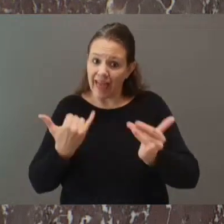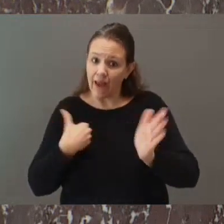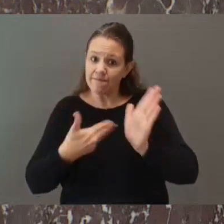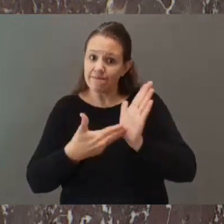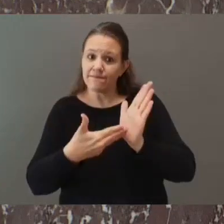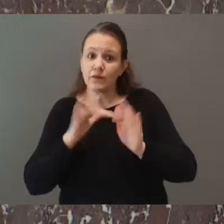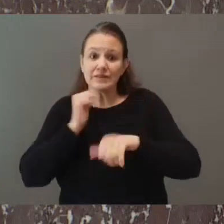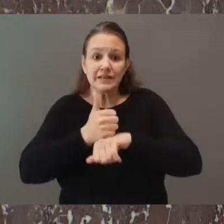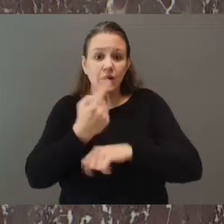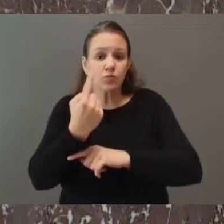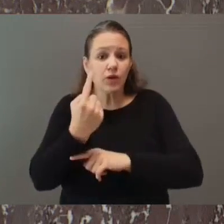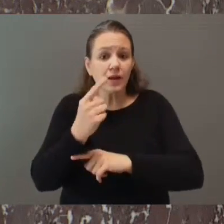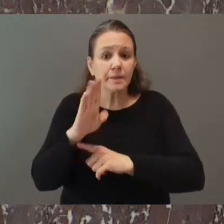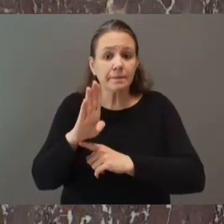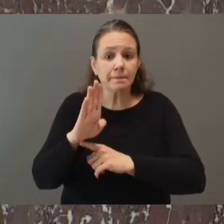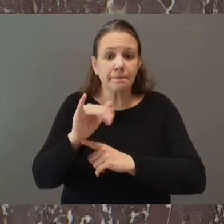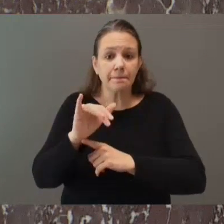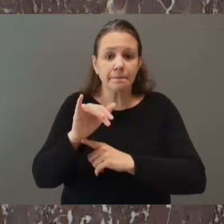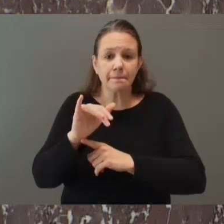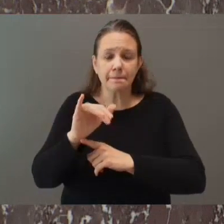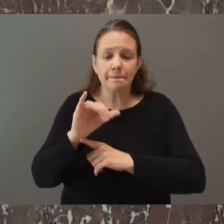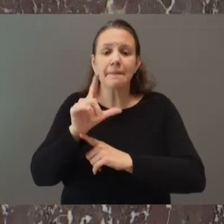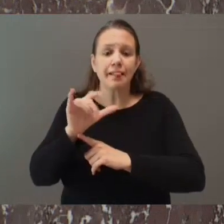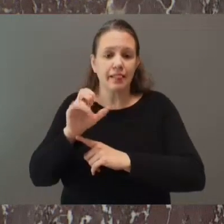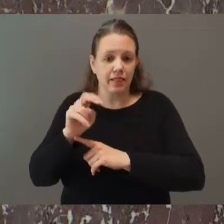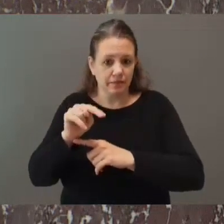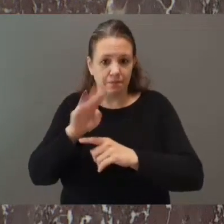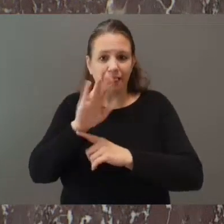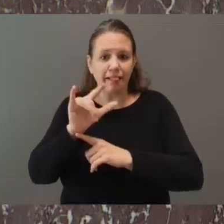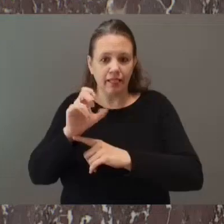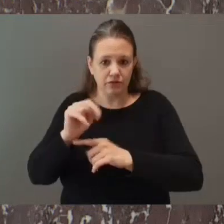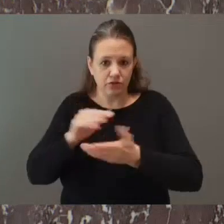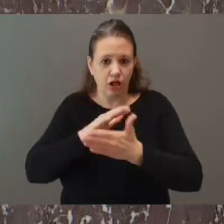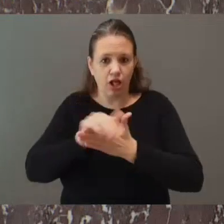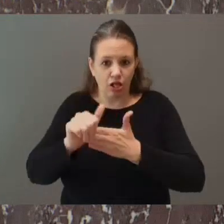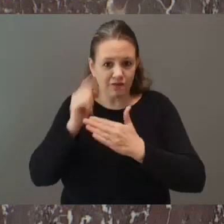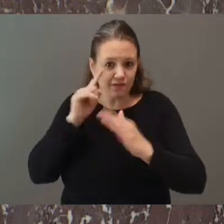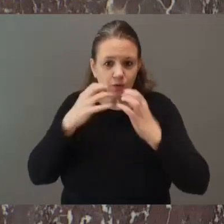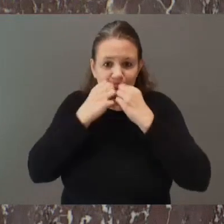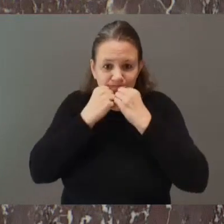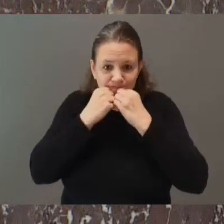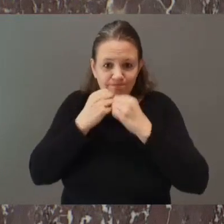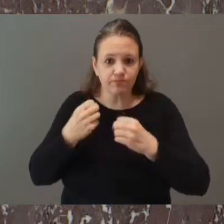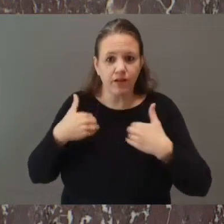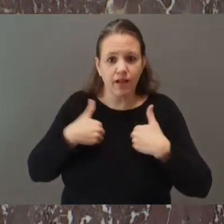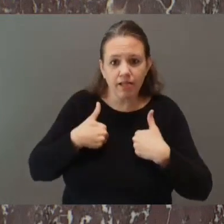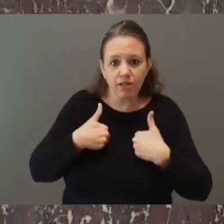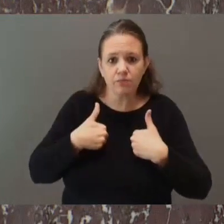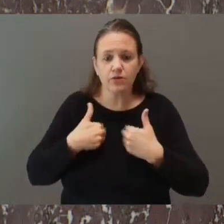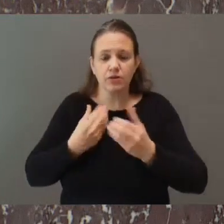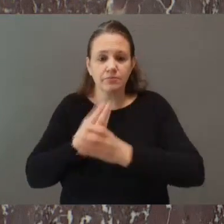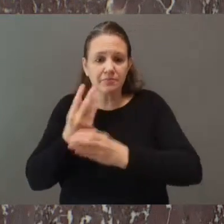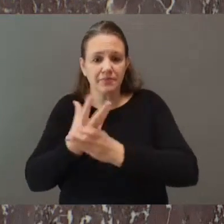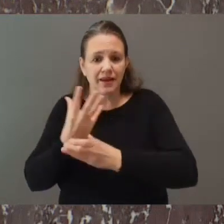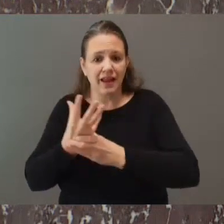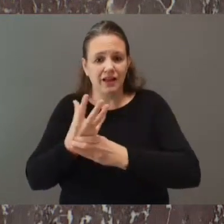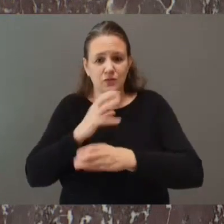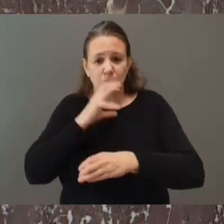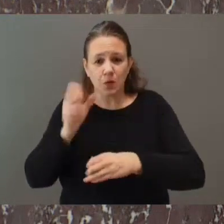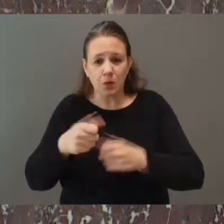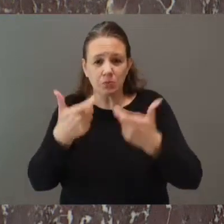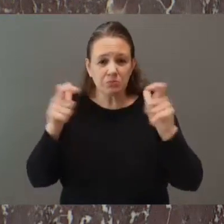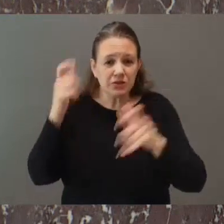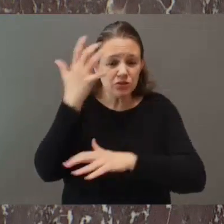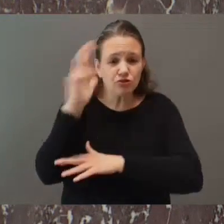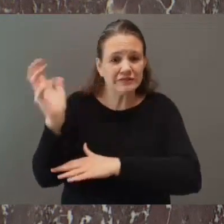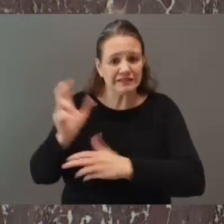of ecosystems, species, and irreplaceable old-growth forests in this province. We'll continue our work. I just wish the member